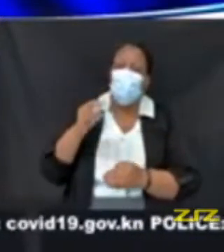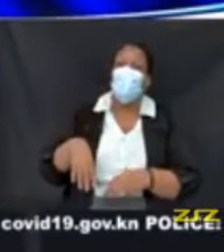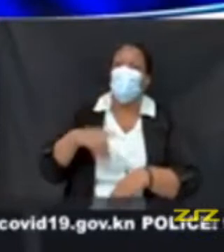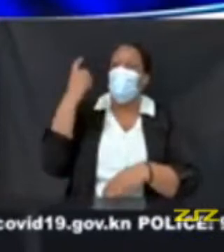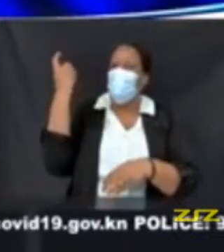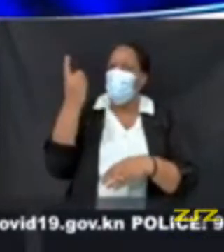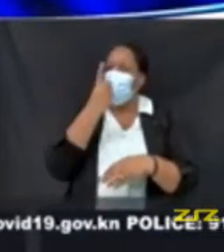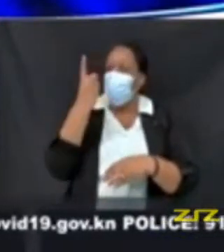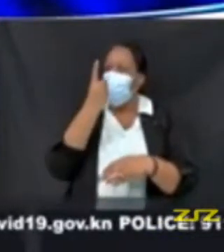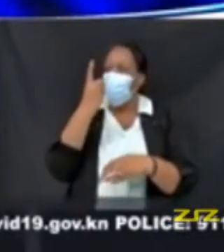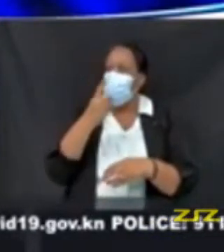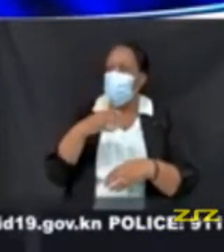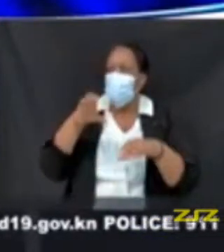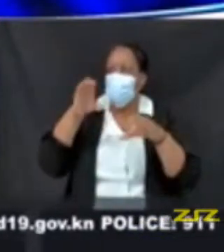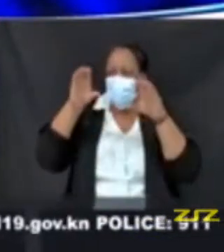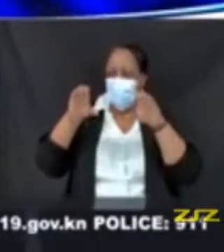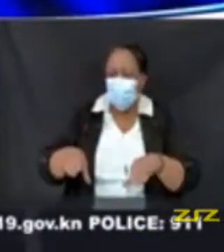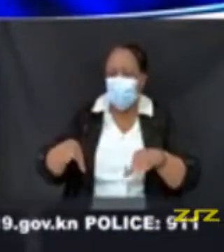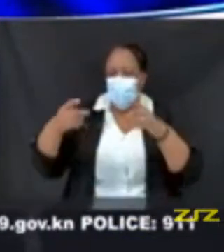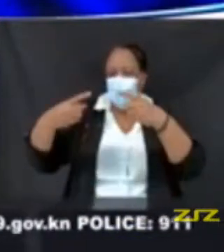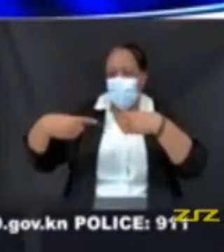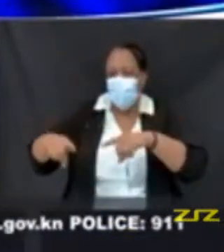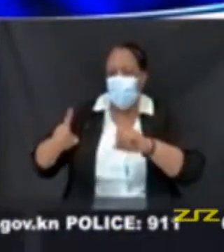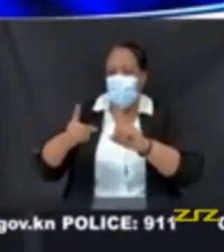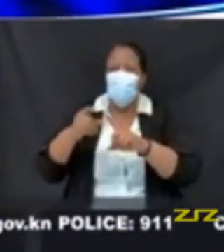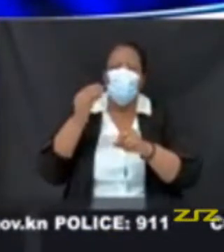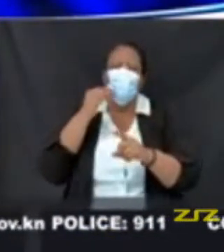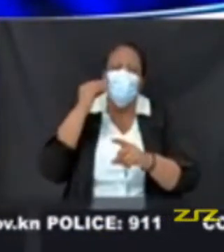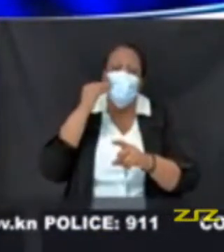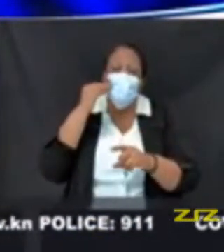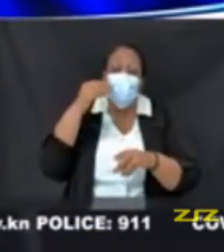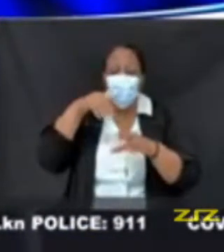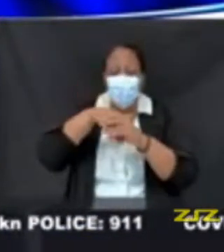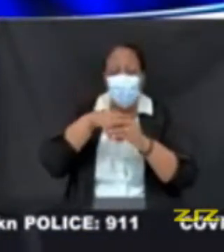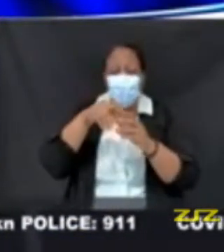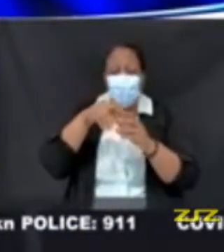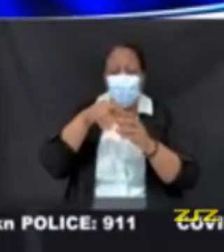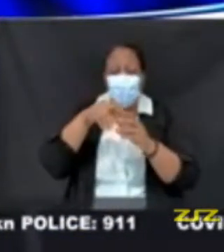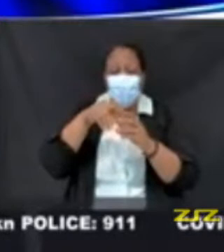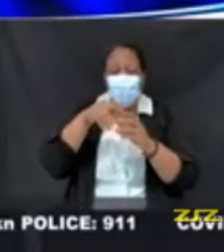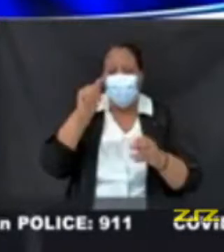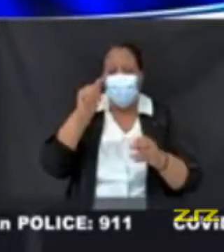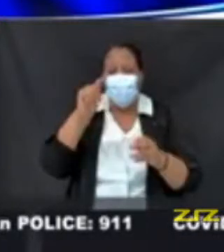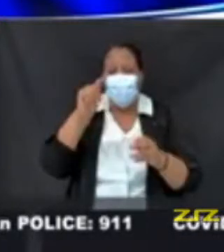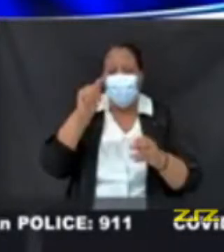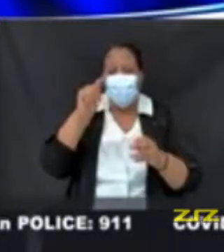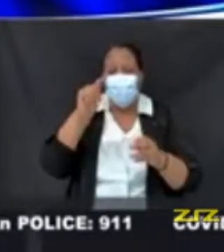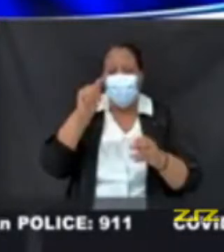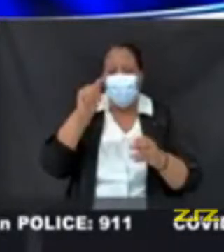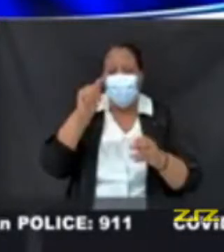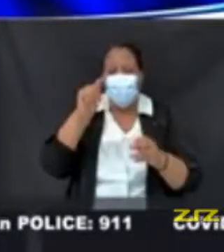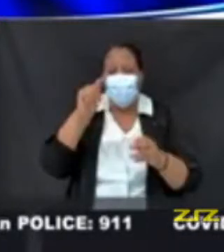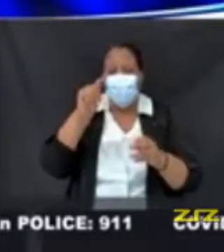to travel via a COVID-19 certified taxi to any